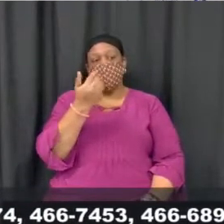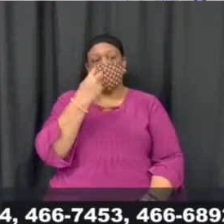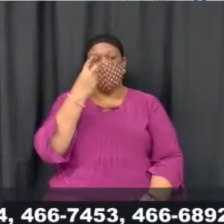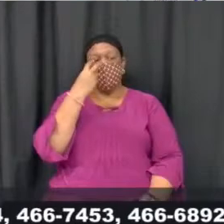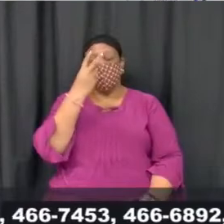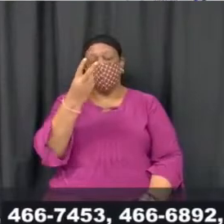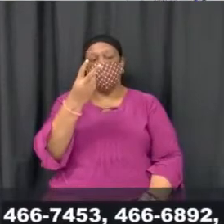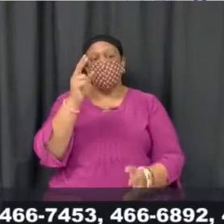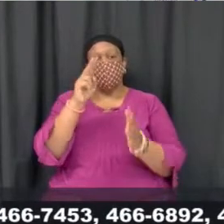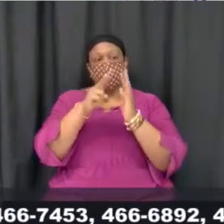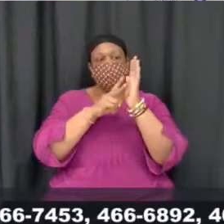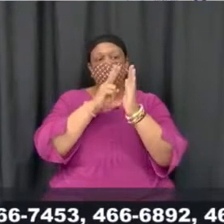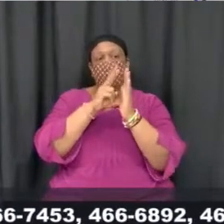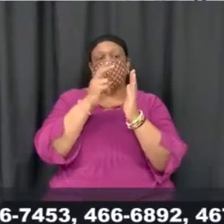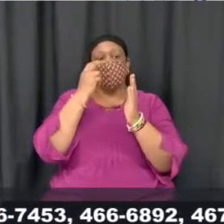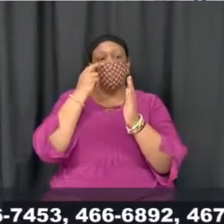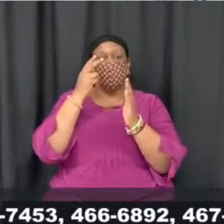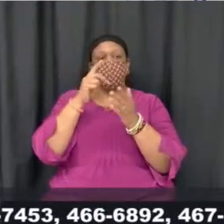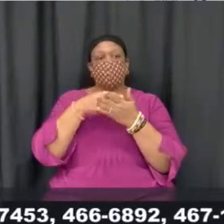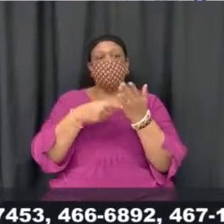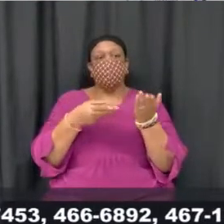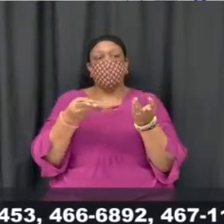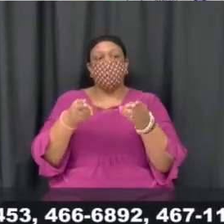Health Emergency Operations Center